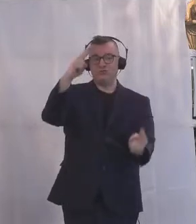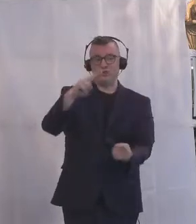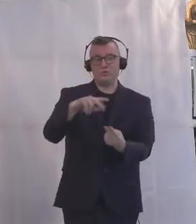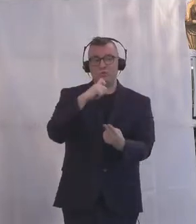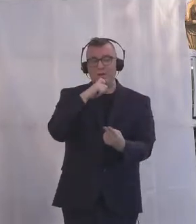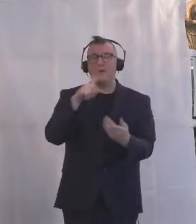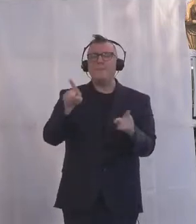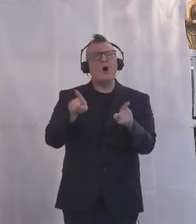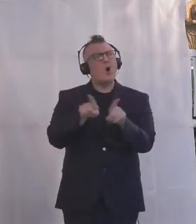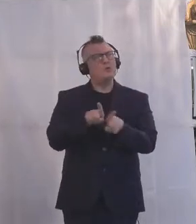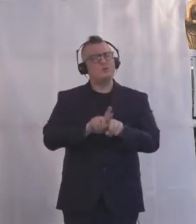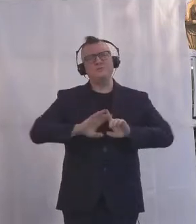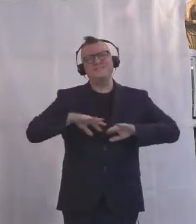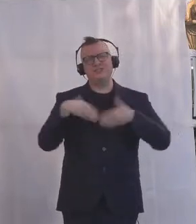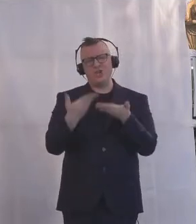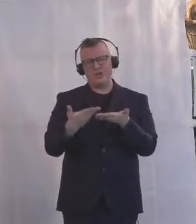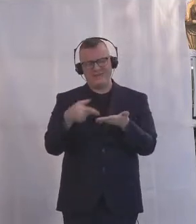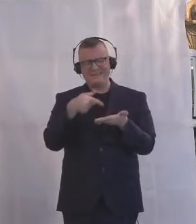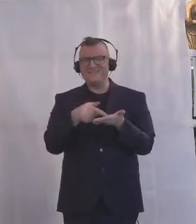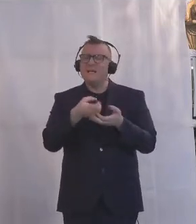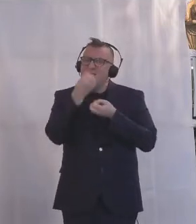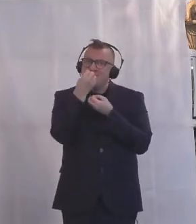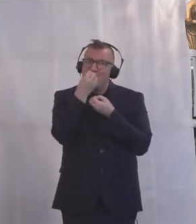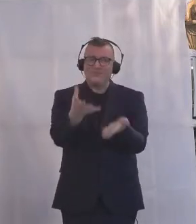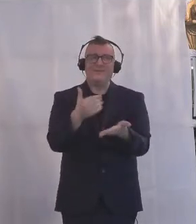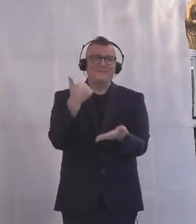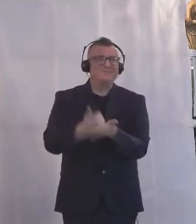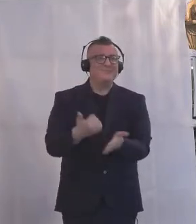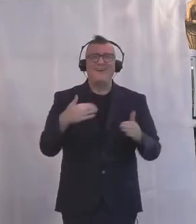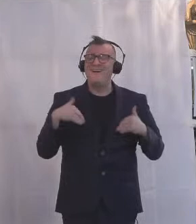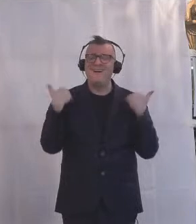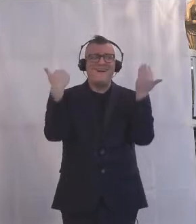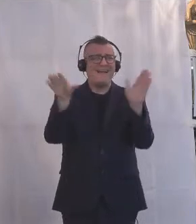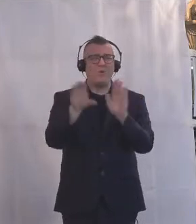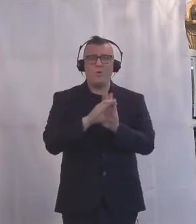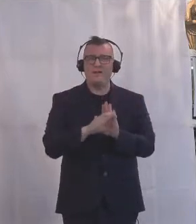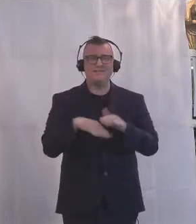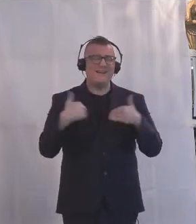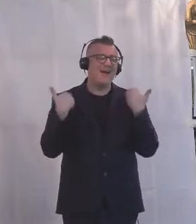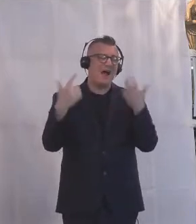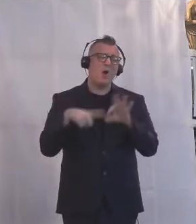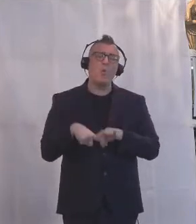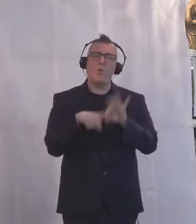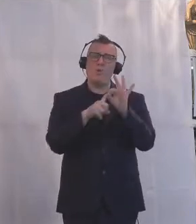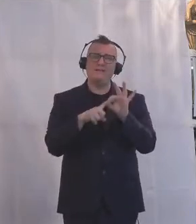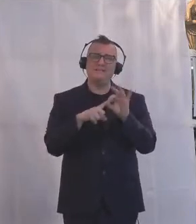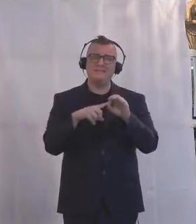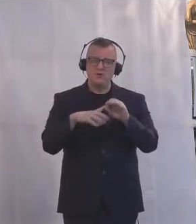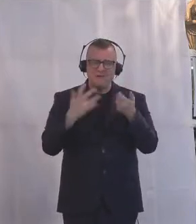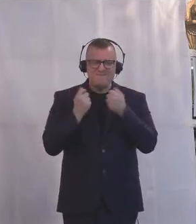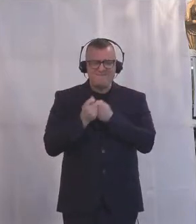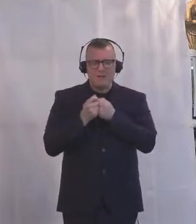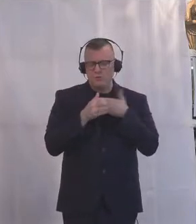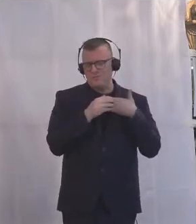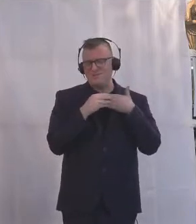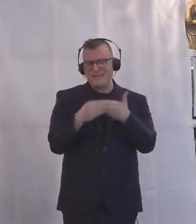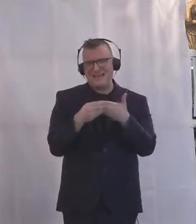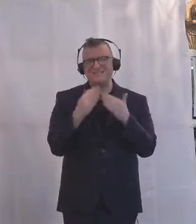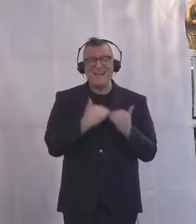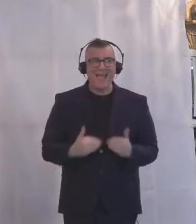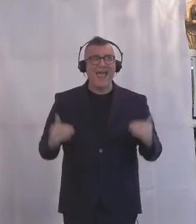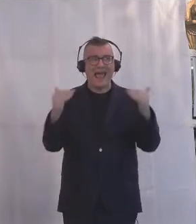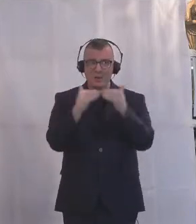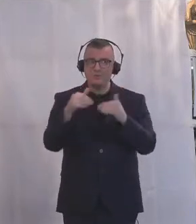provide to be fantastic, to be really high class, to be really values led, to be really equitable, and to be